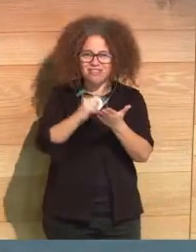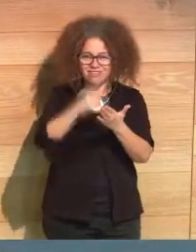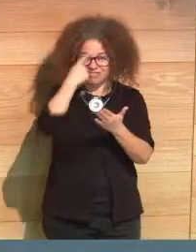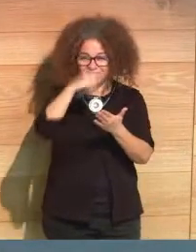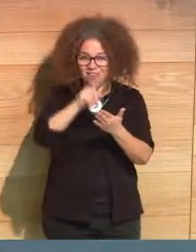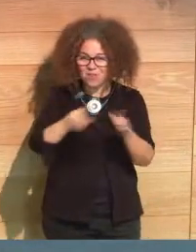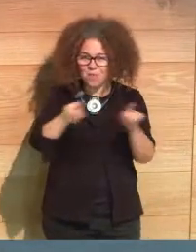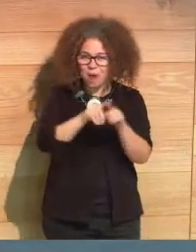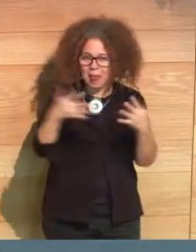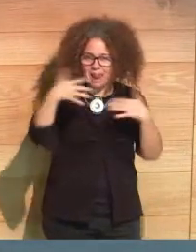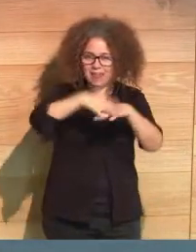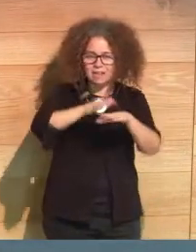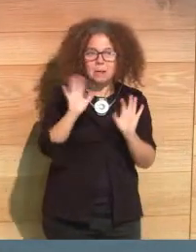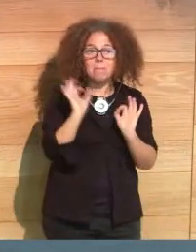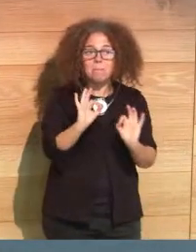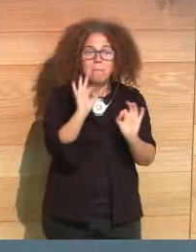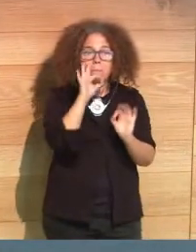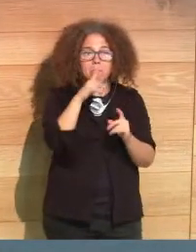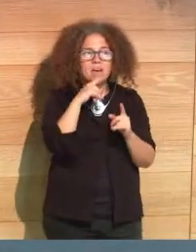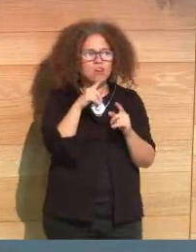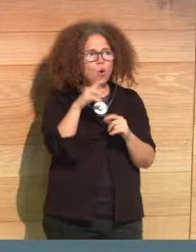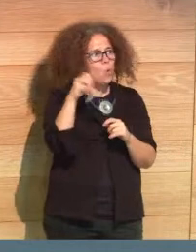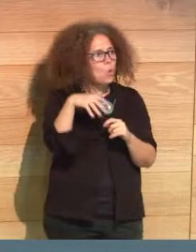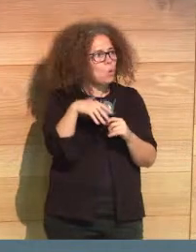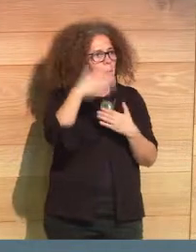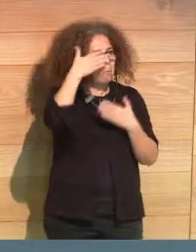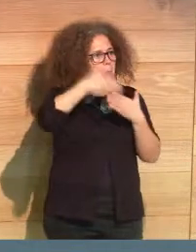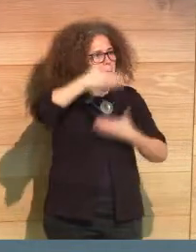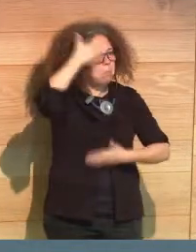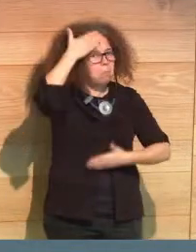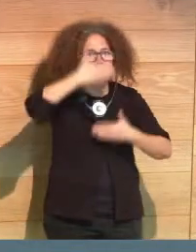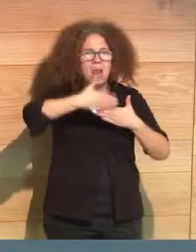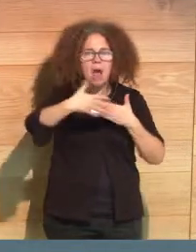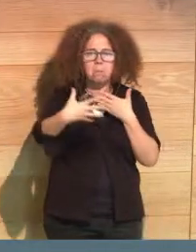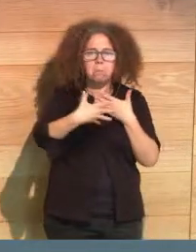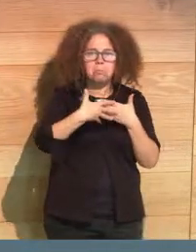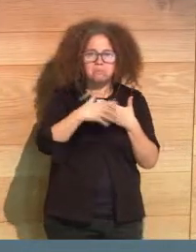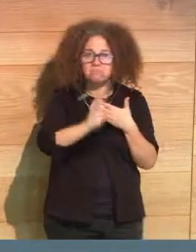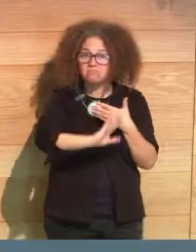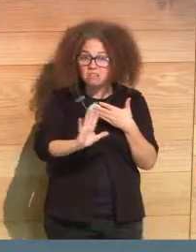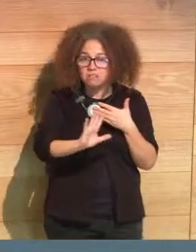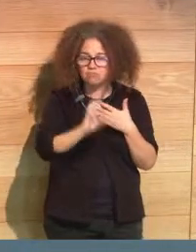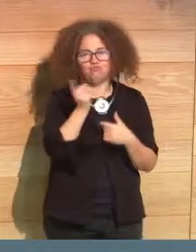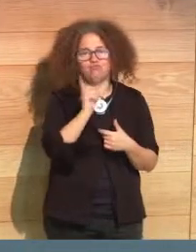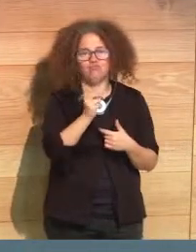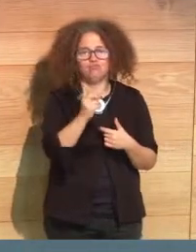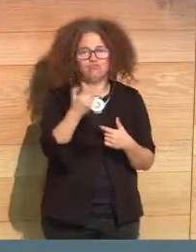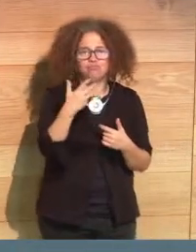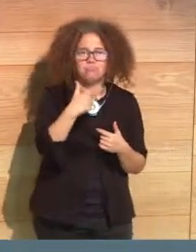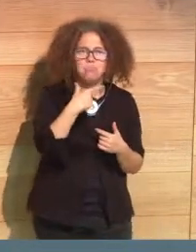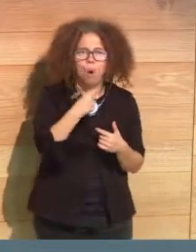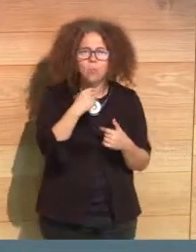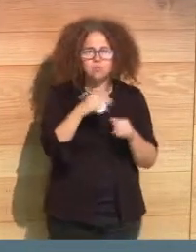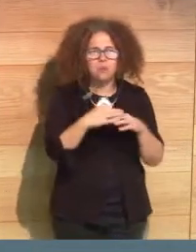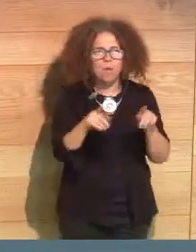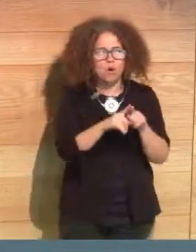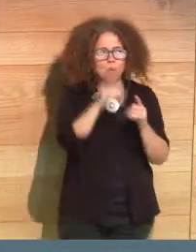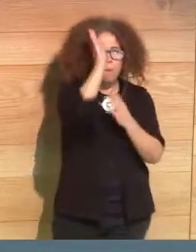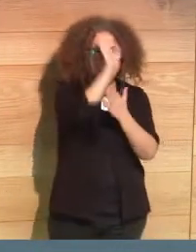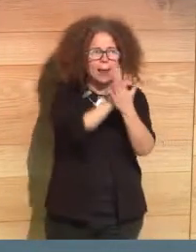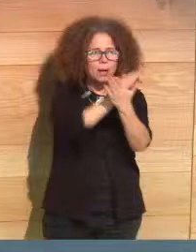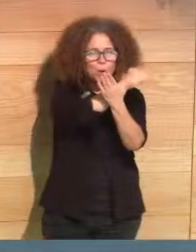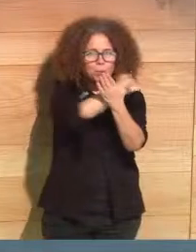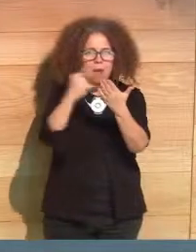on a flat projection screen. I like the idea of playing with perception, with different planes. If you look at this